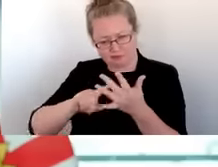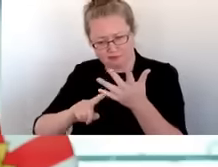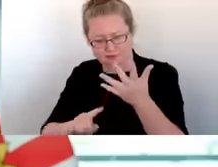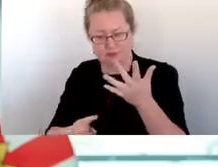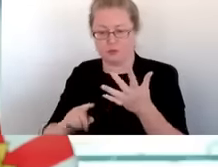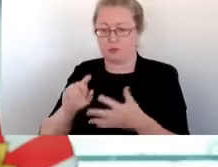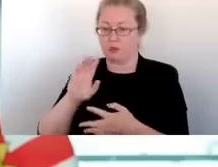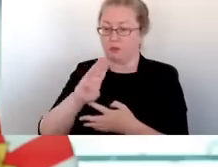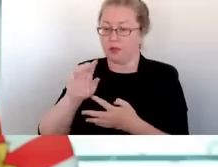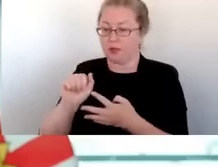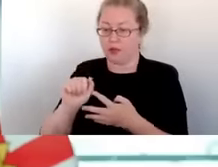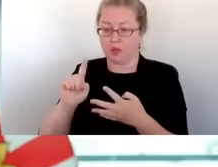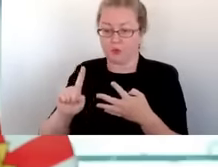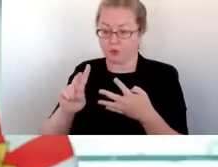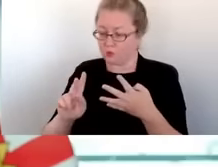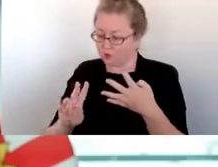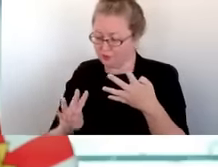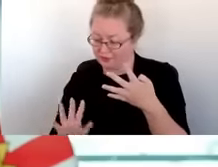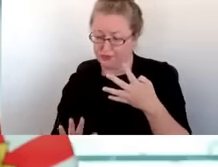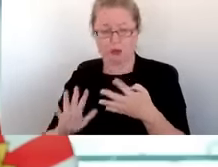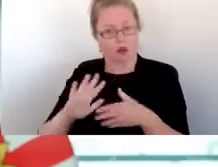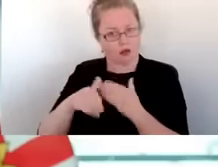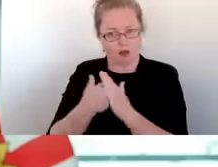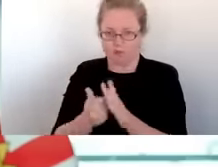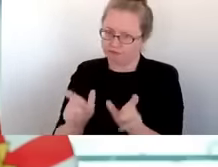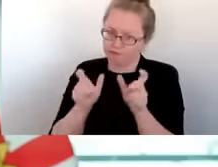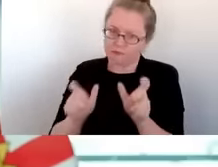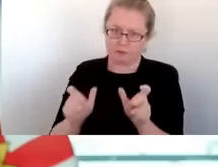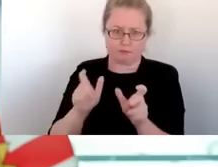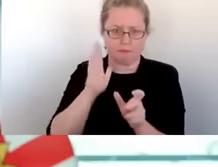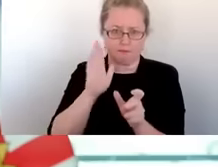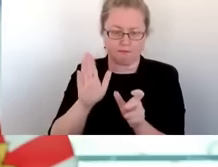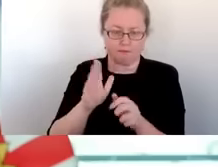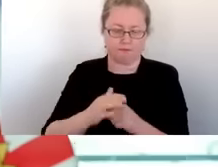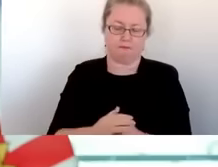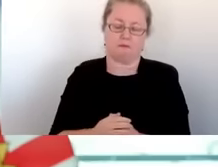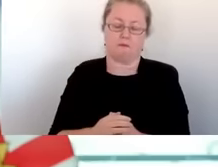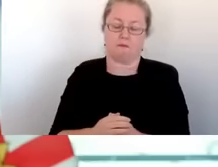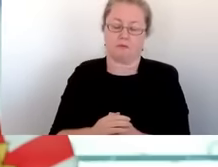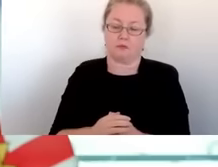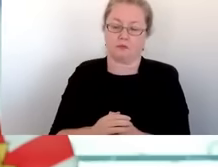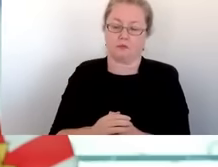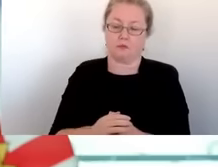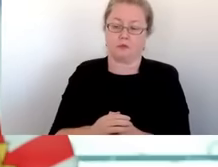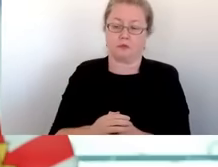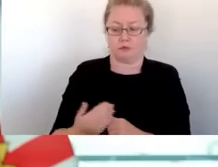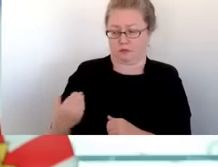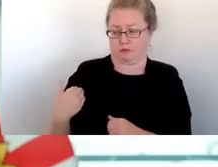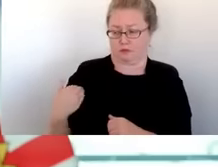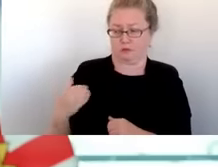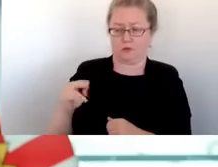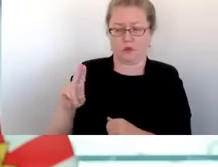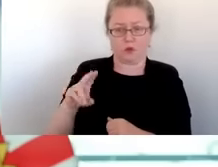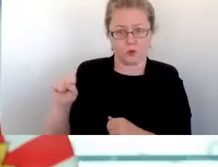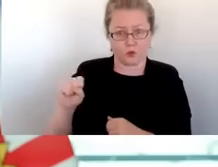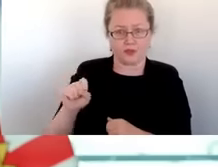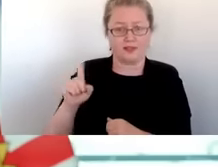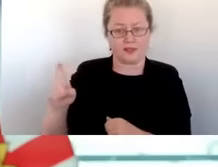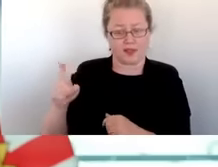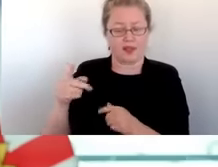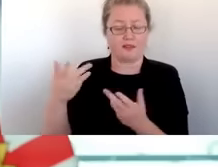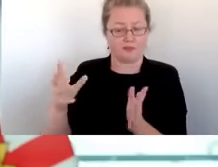including BA.4/5. So that's important. I know the US has approved a bivalent vaccine that includes